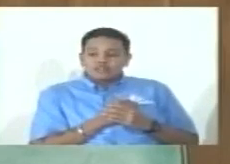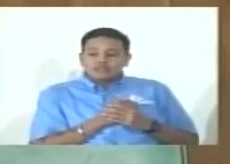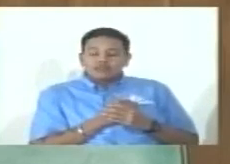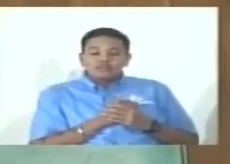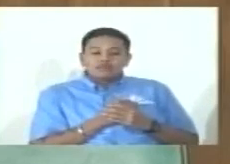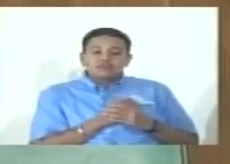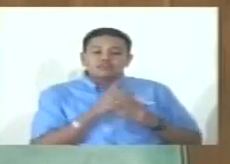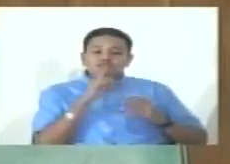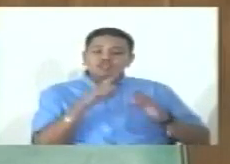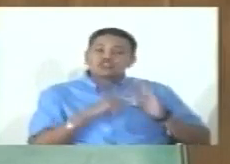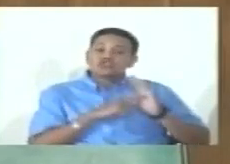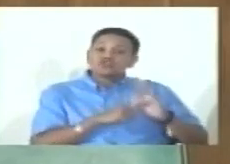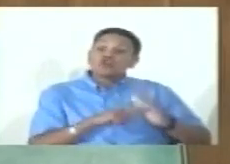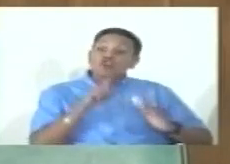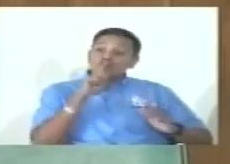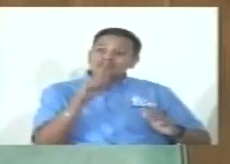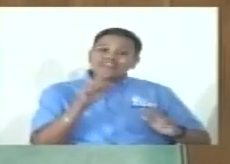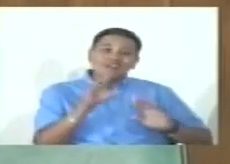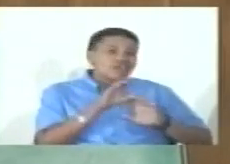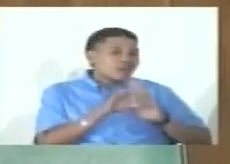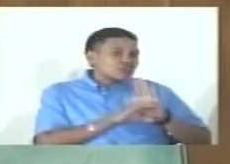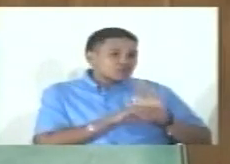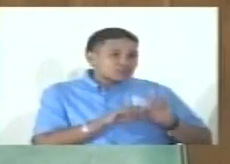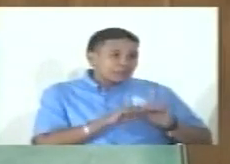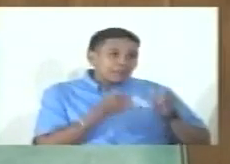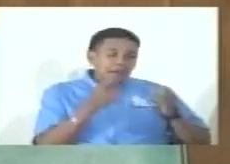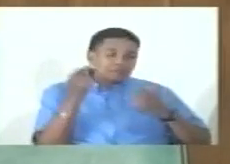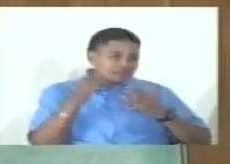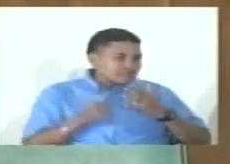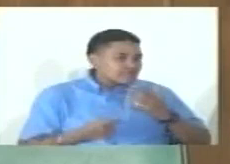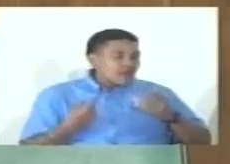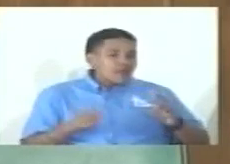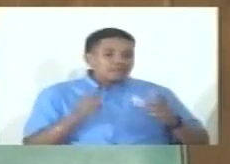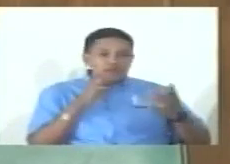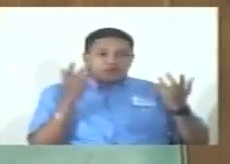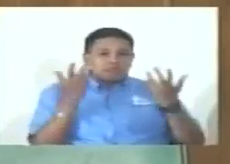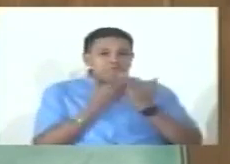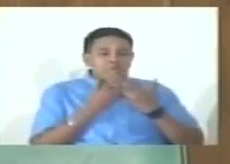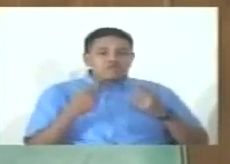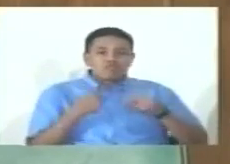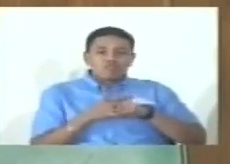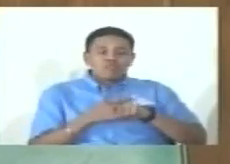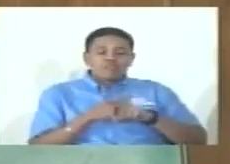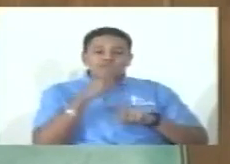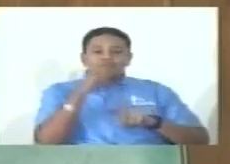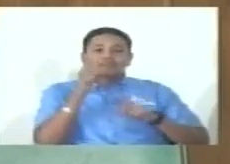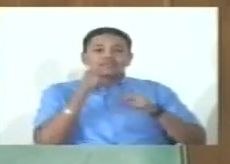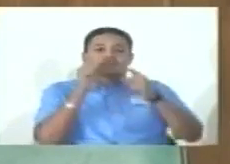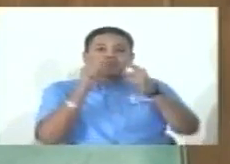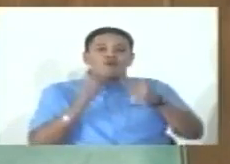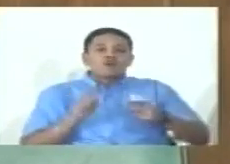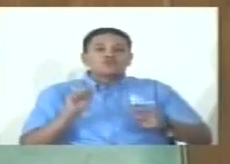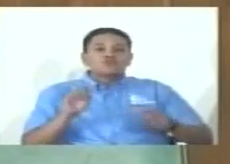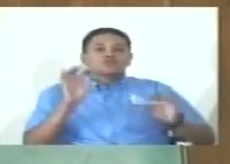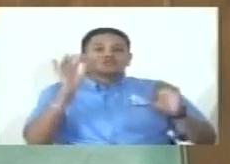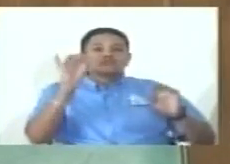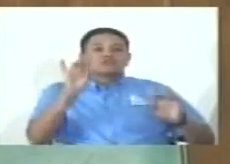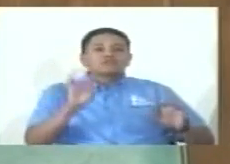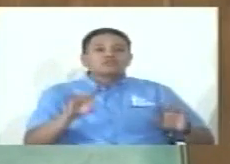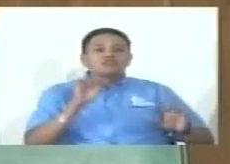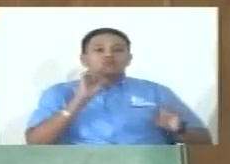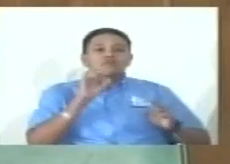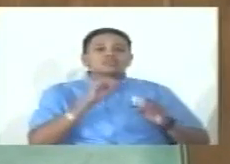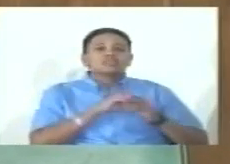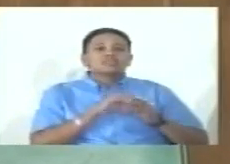and to show that it was unconstitutional, why we were saying these points should be made, which would have been made in a joint